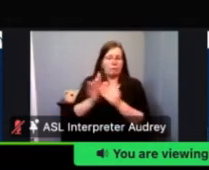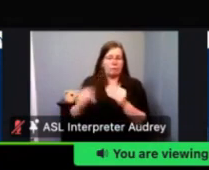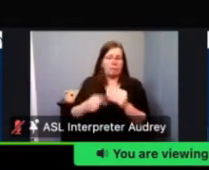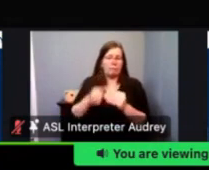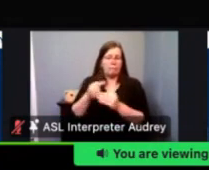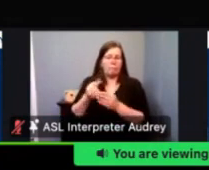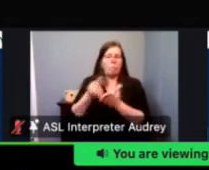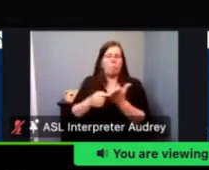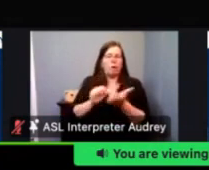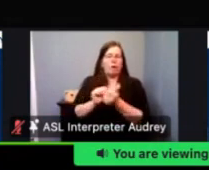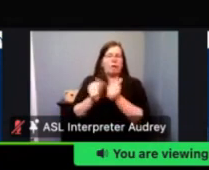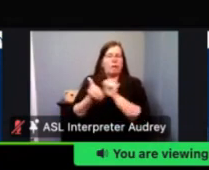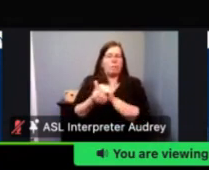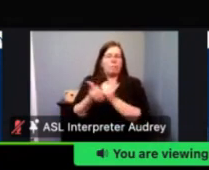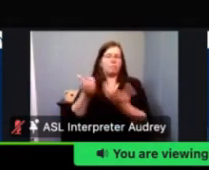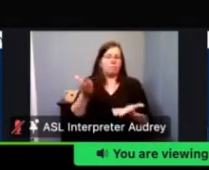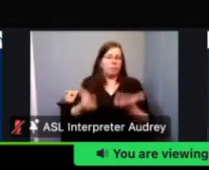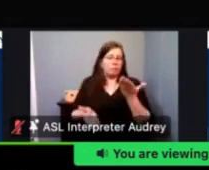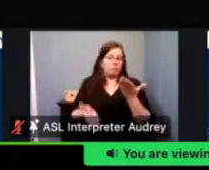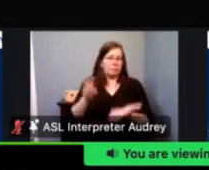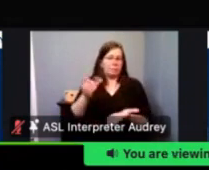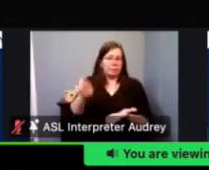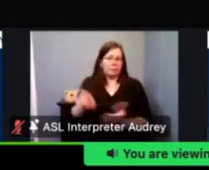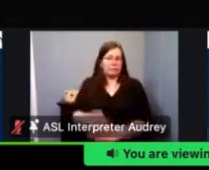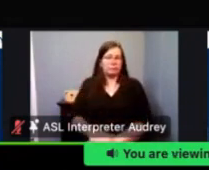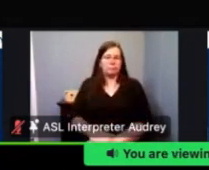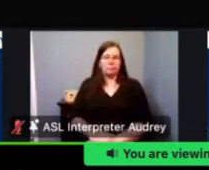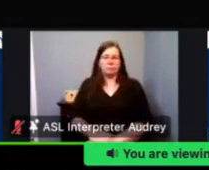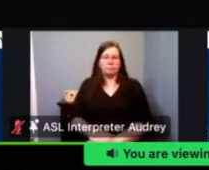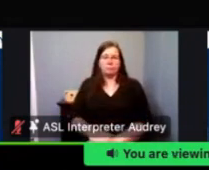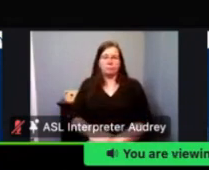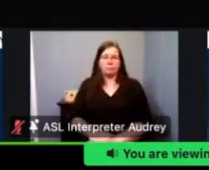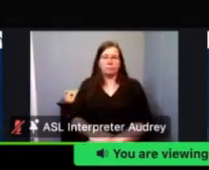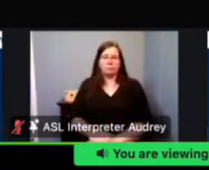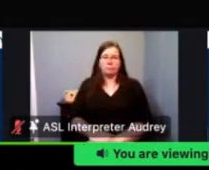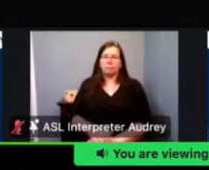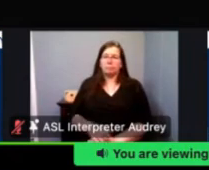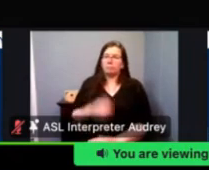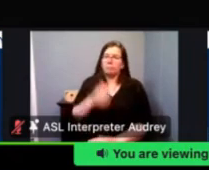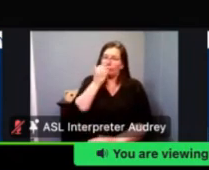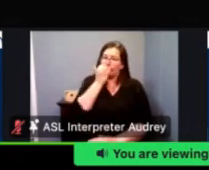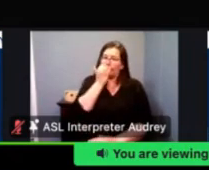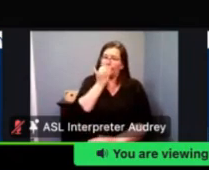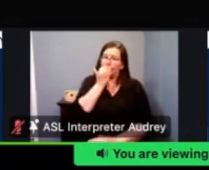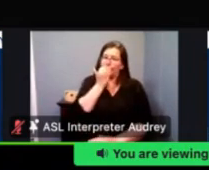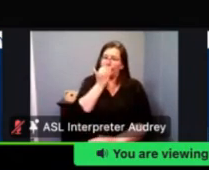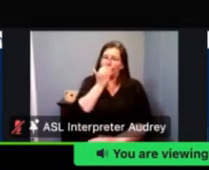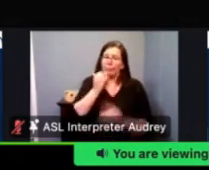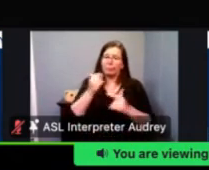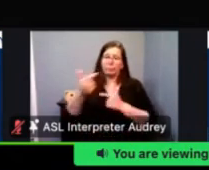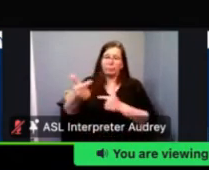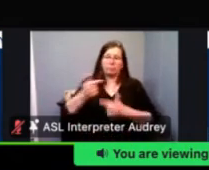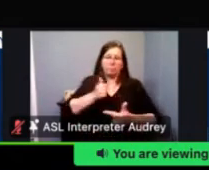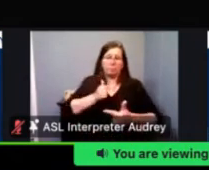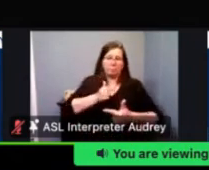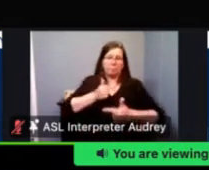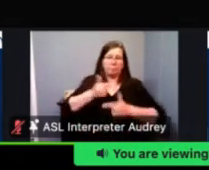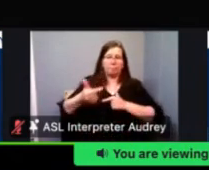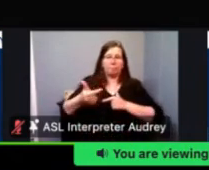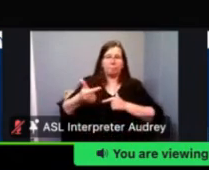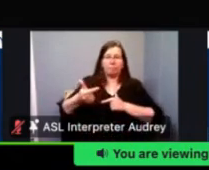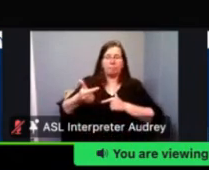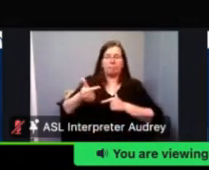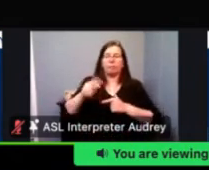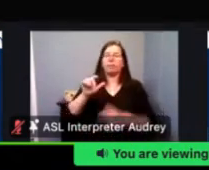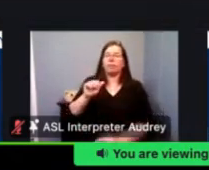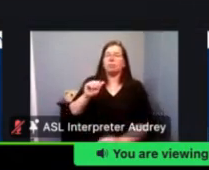of accommodation might be needed? Yes. Go ahead, Angela. I was just gonna say on